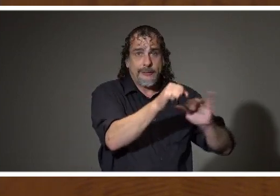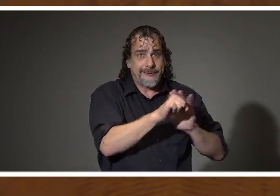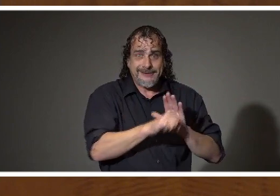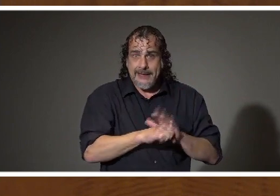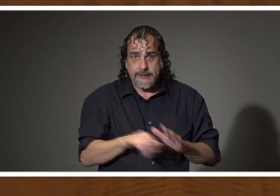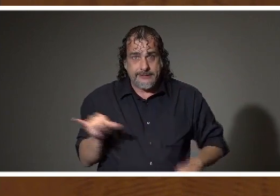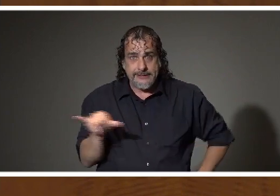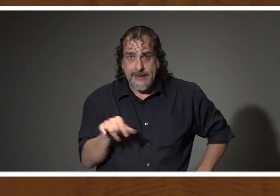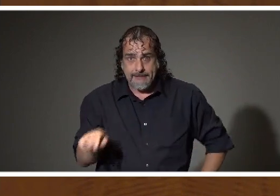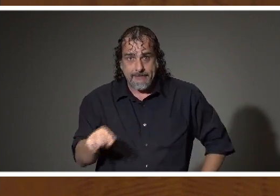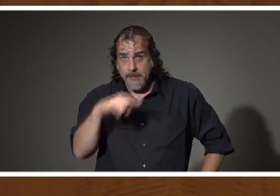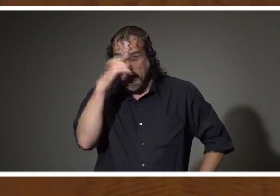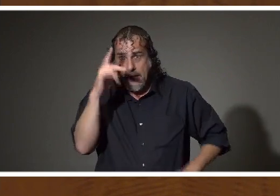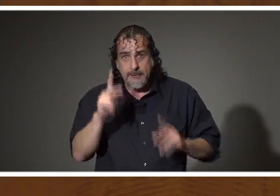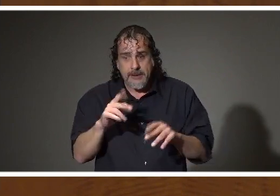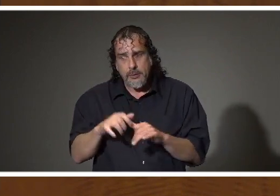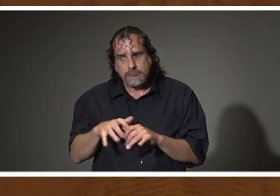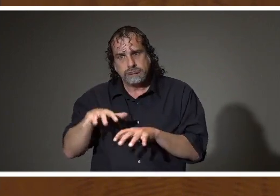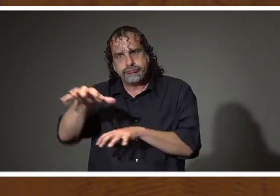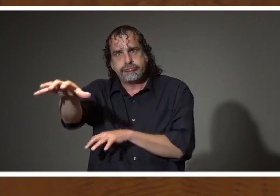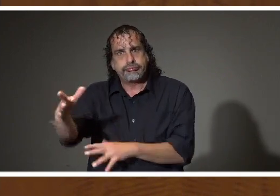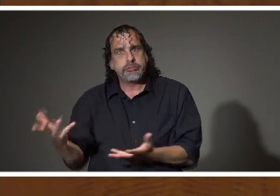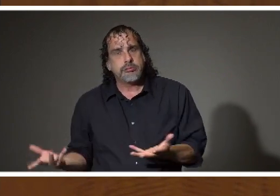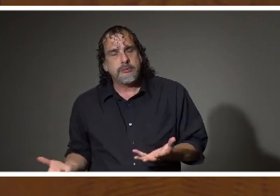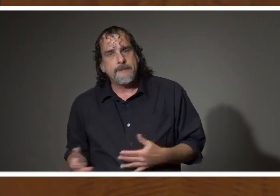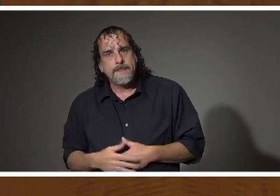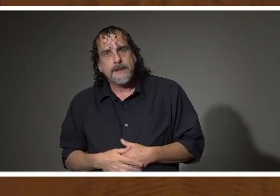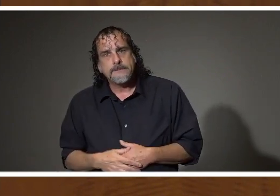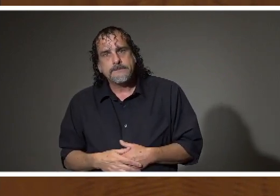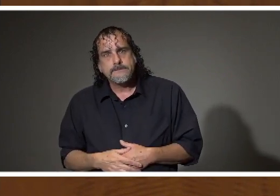relates to this. Some of the things that we are